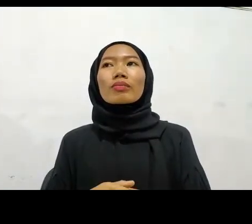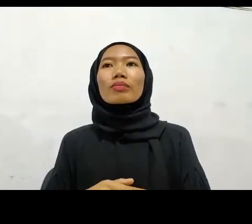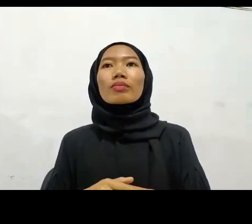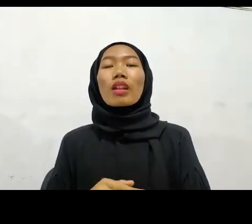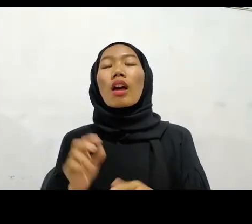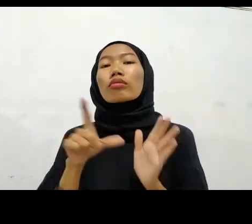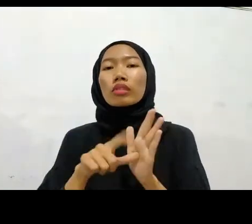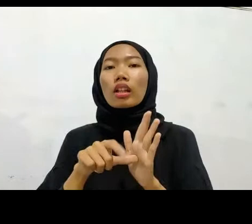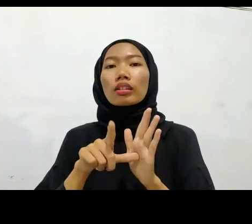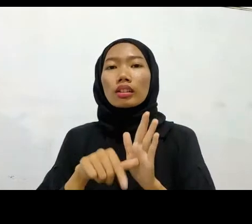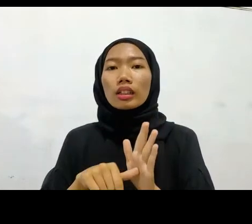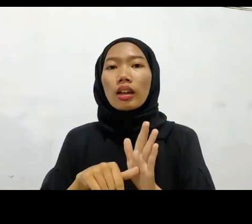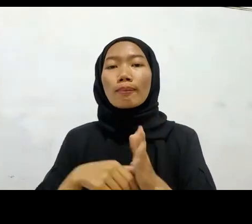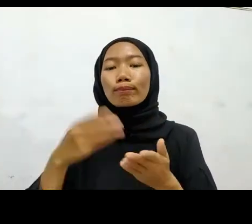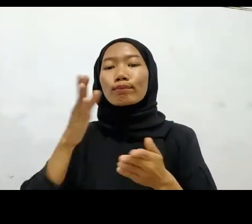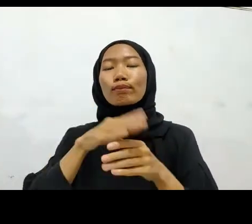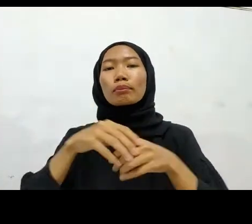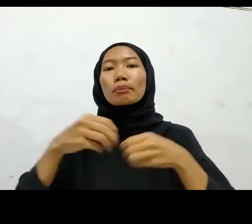projects.